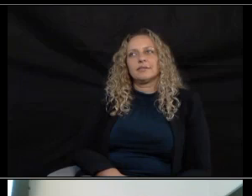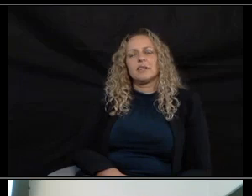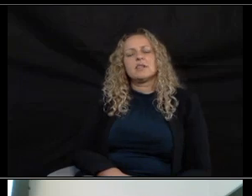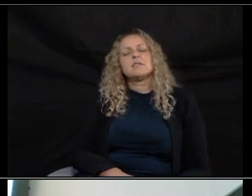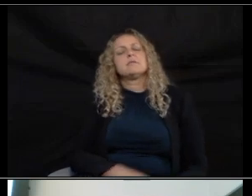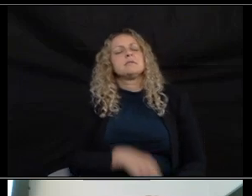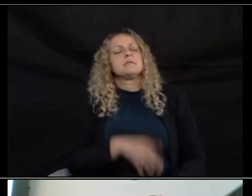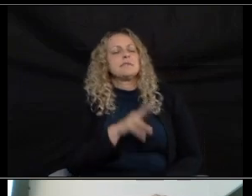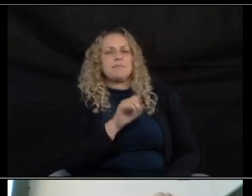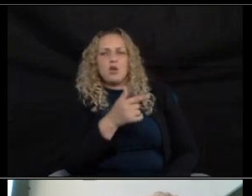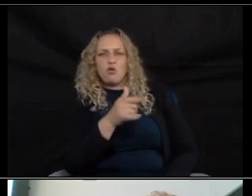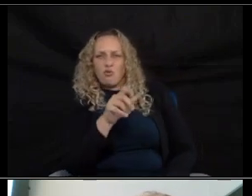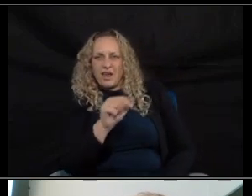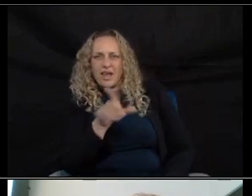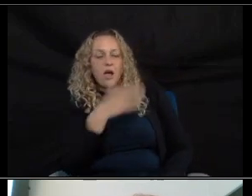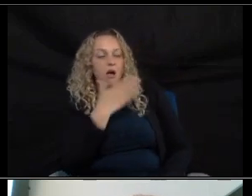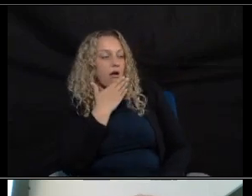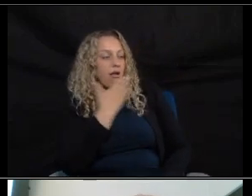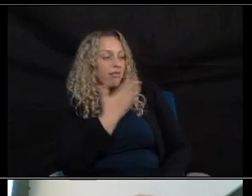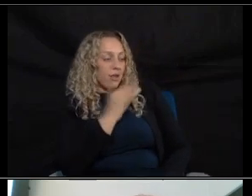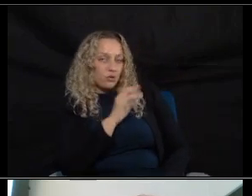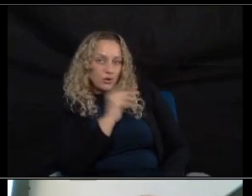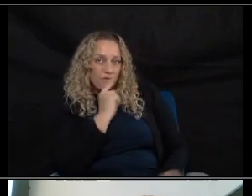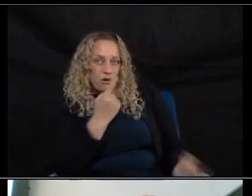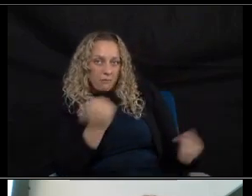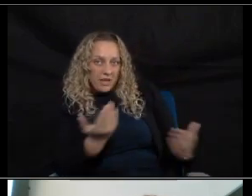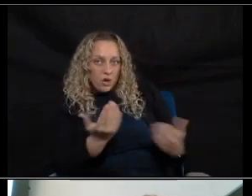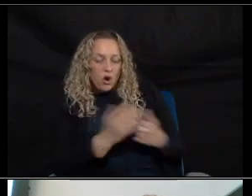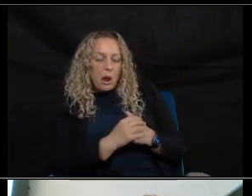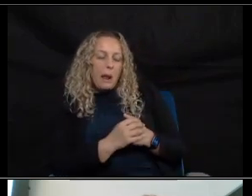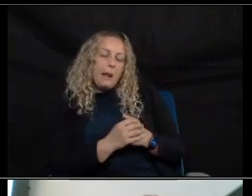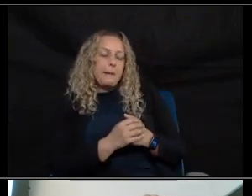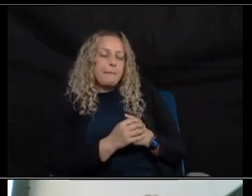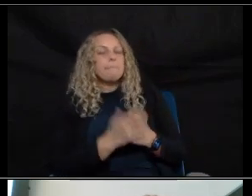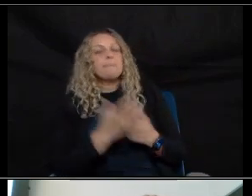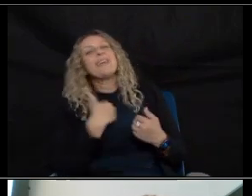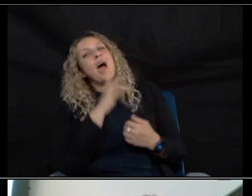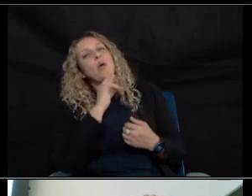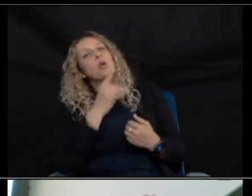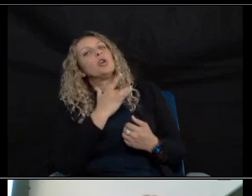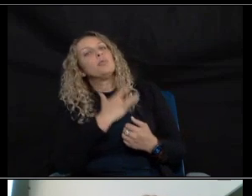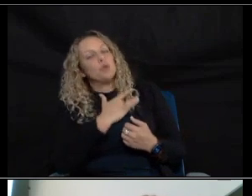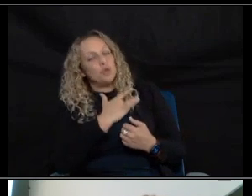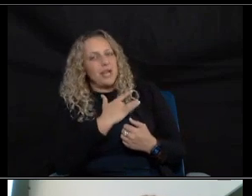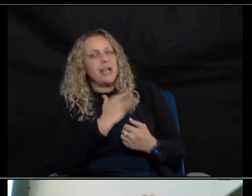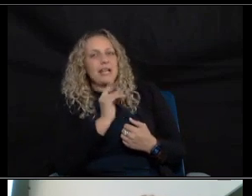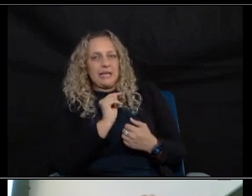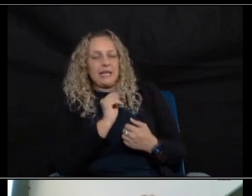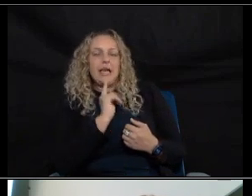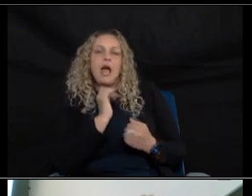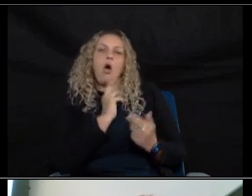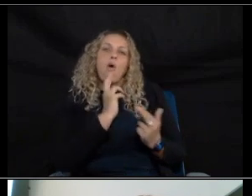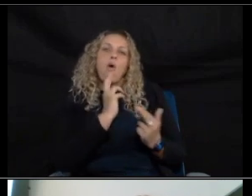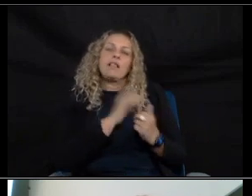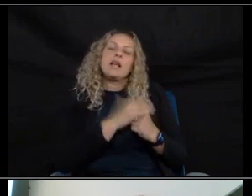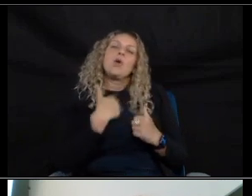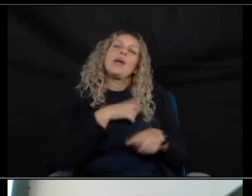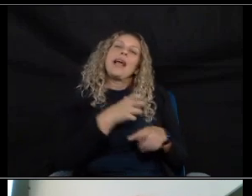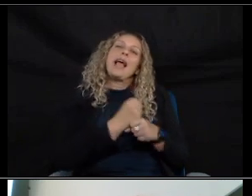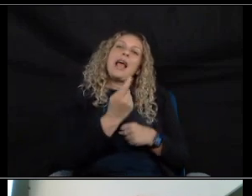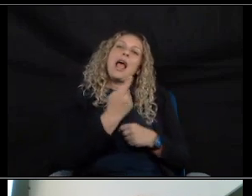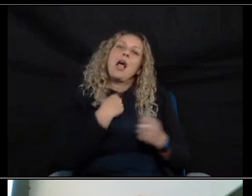Jim, I want to thank you again for coming here. You know, I really do appreciate it, and I hopefully we can get